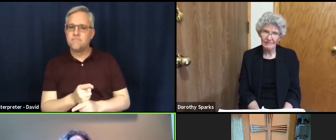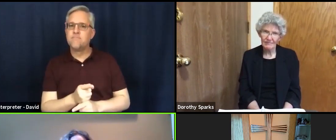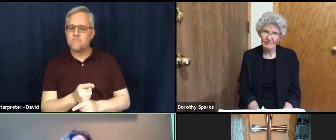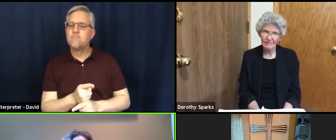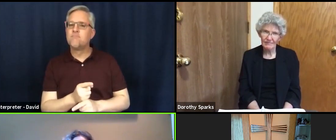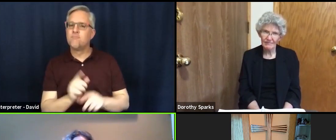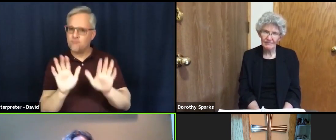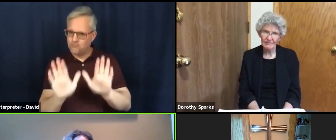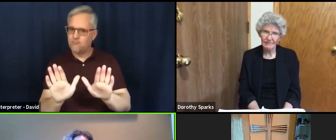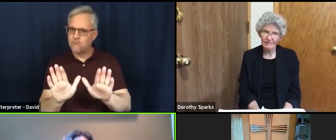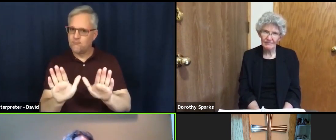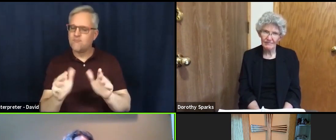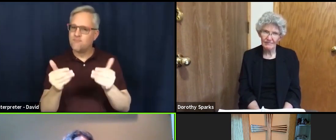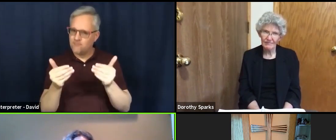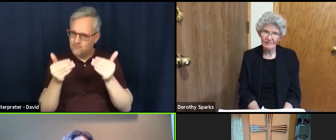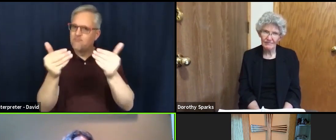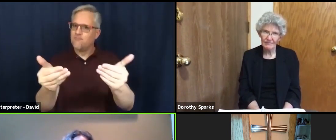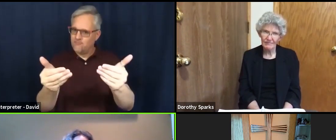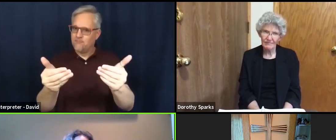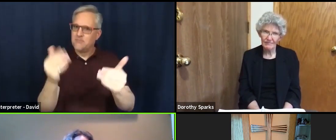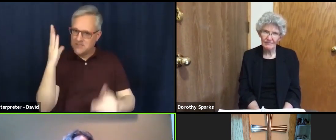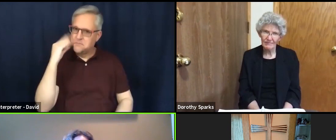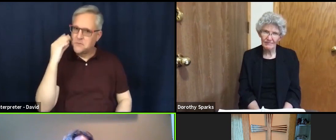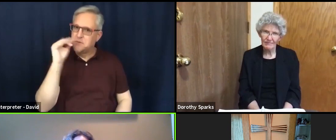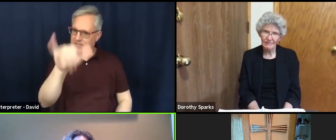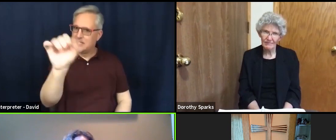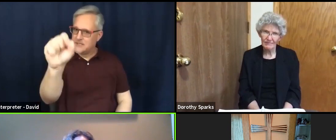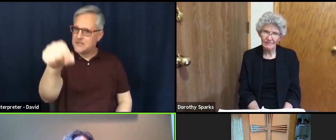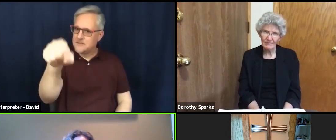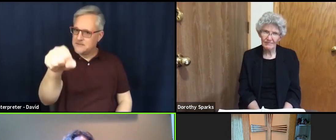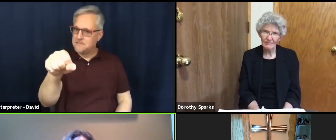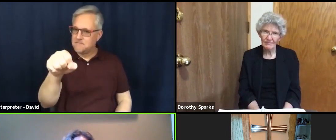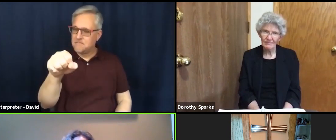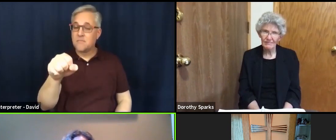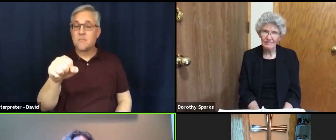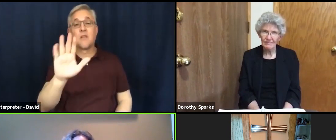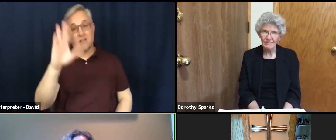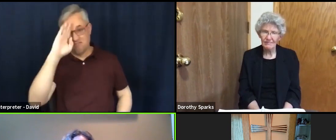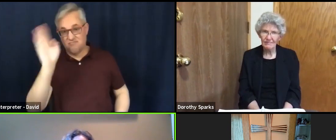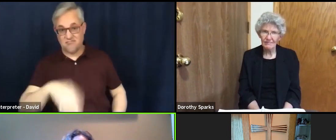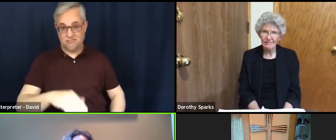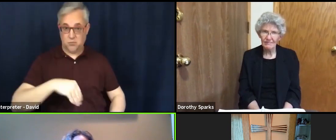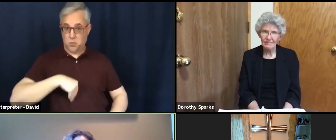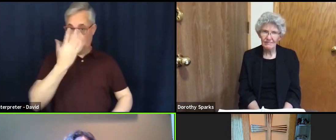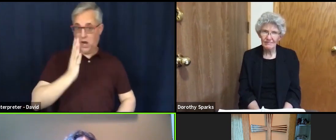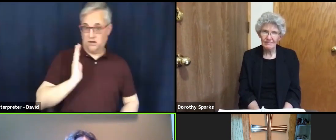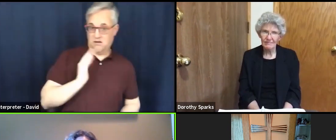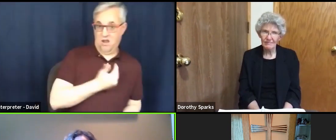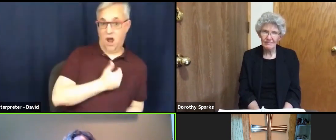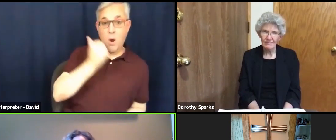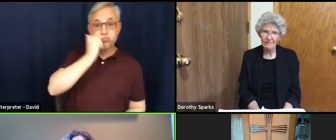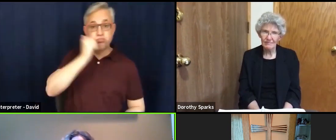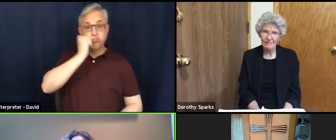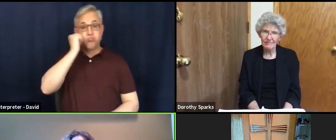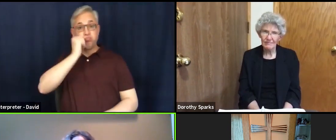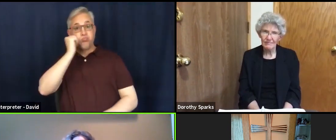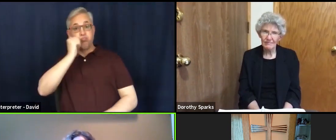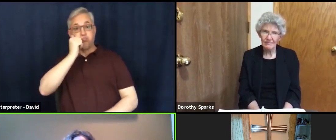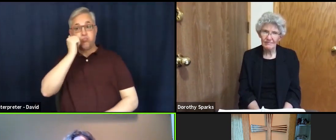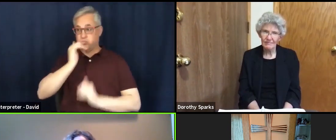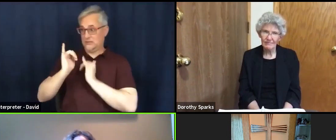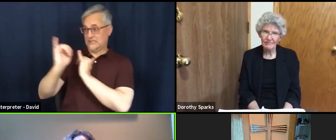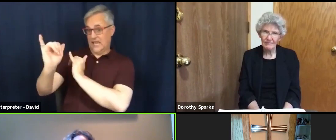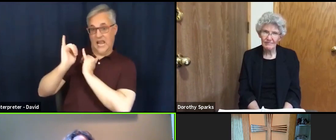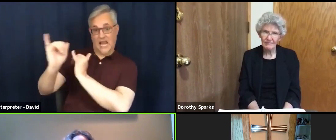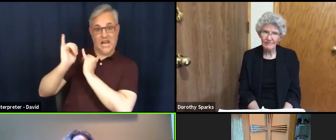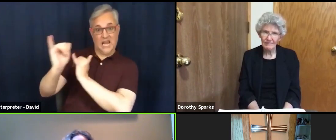We don't live it. Our day-to-day experience doesn't include their experience. And so they're